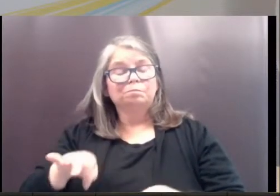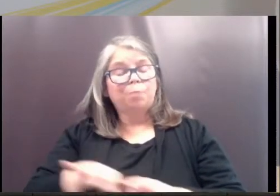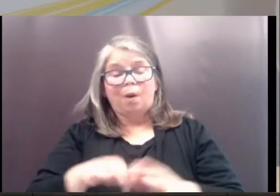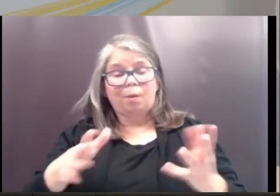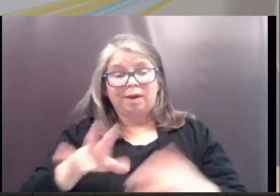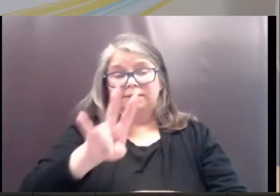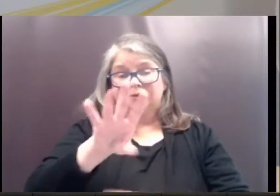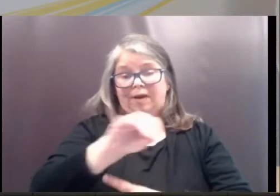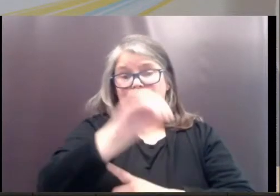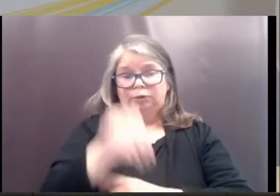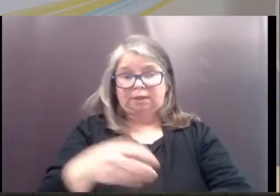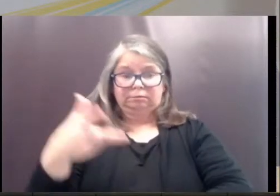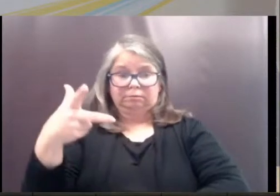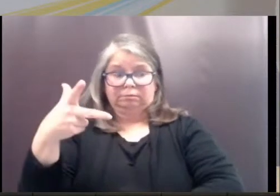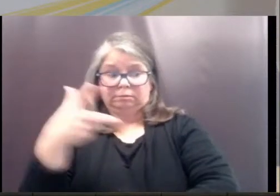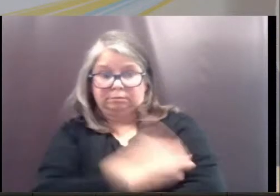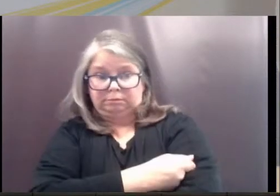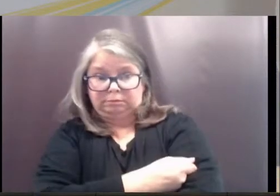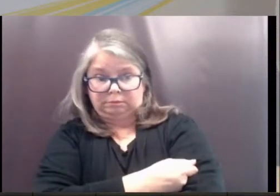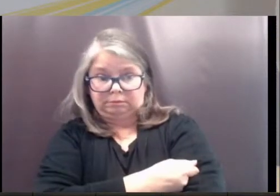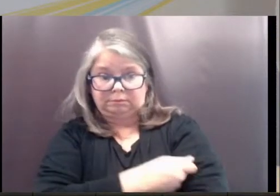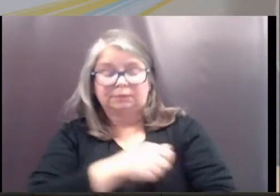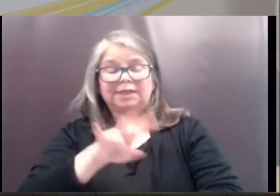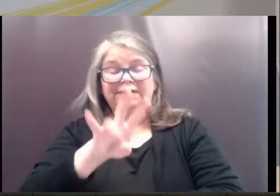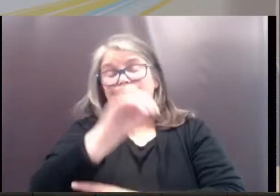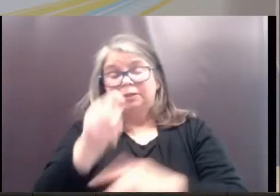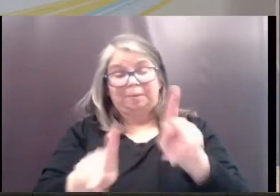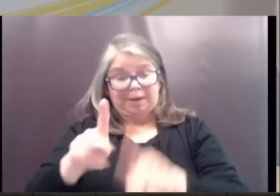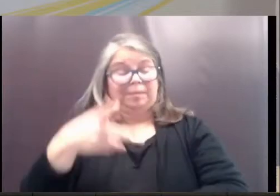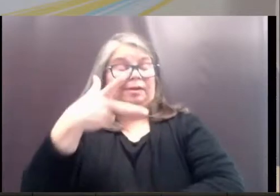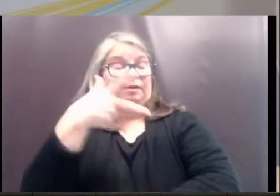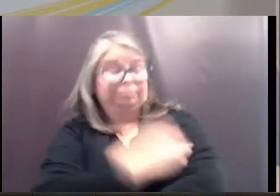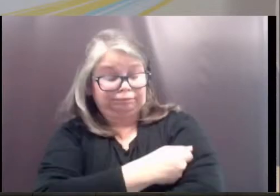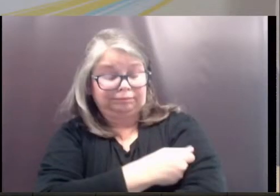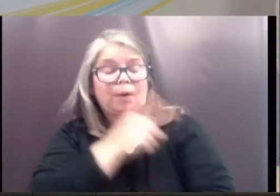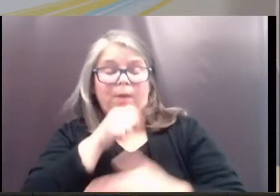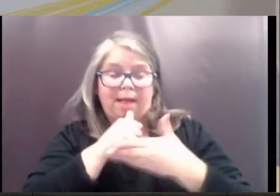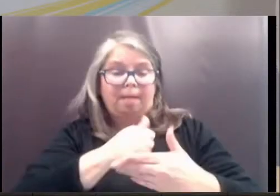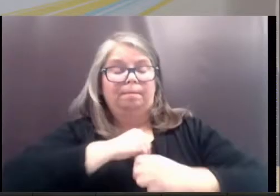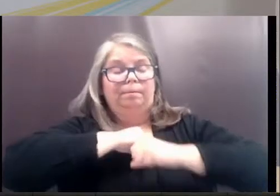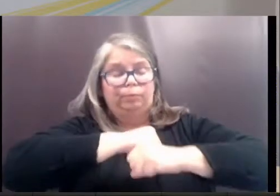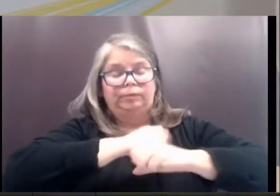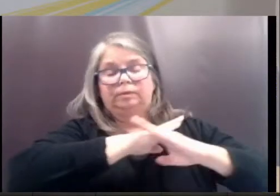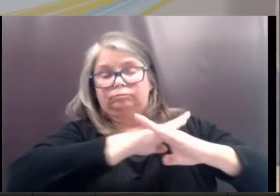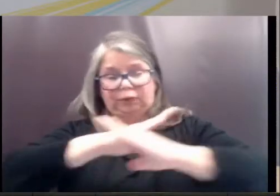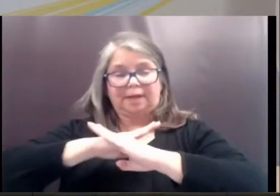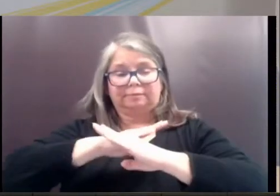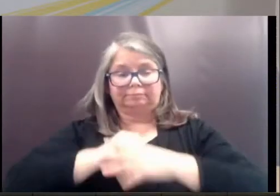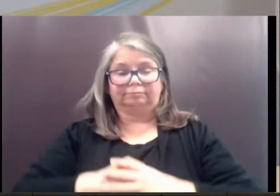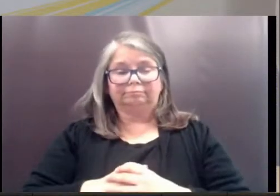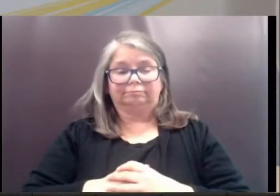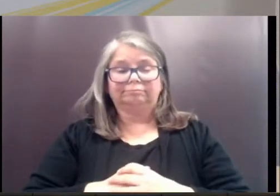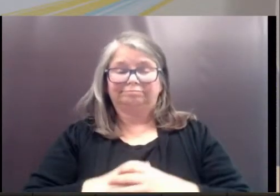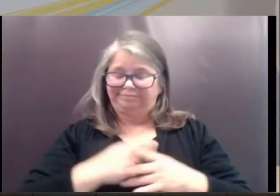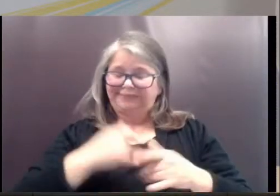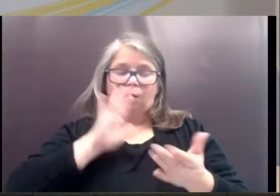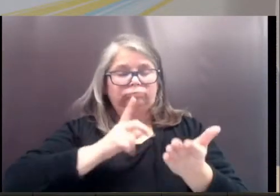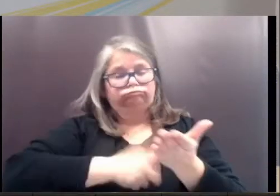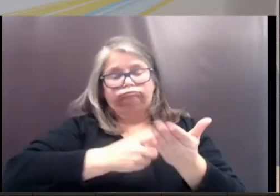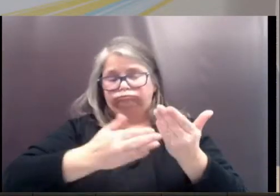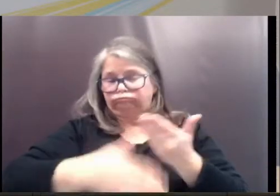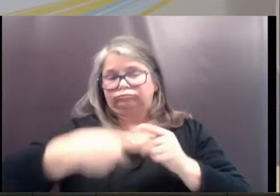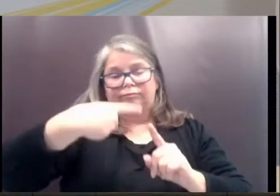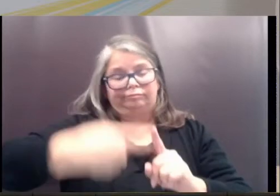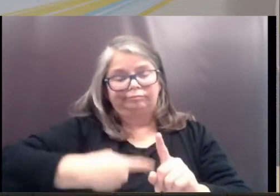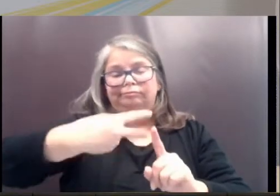that is something that we will be discussing more and looking at over the weeks and months ahead. But it will speak to how important